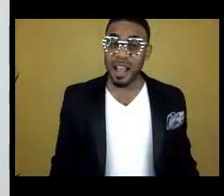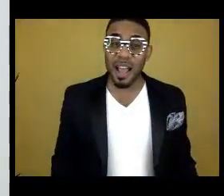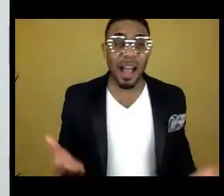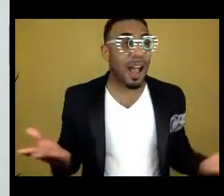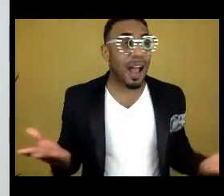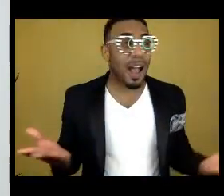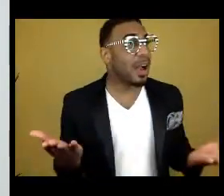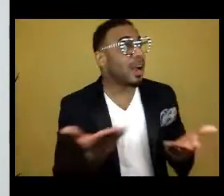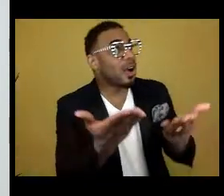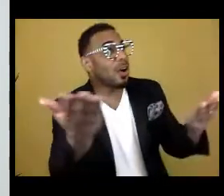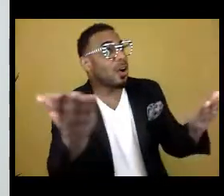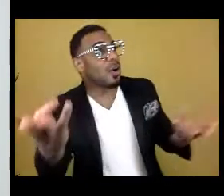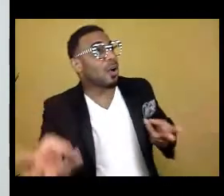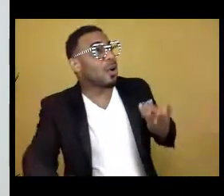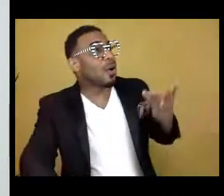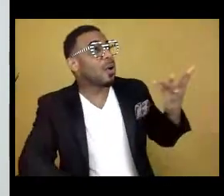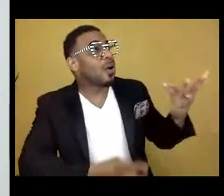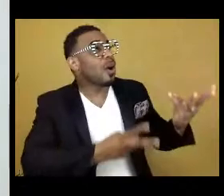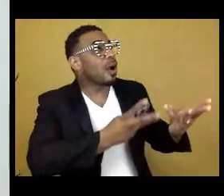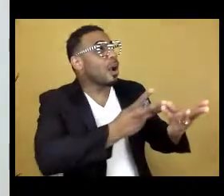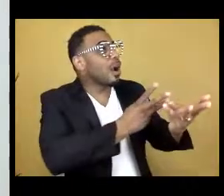own. Out here